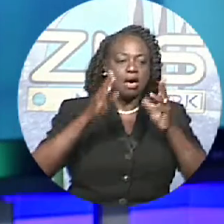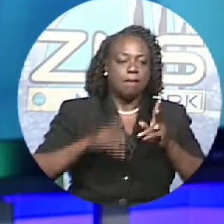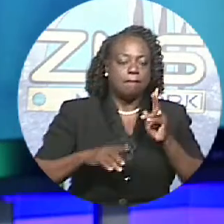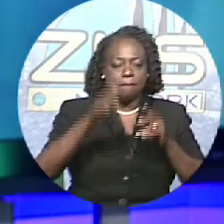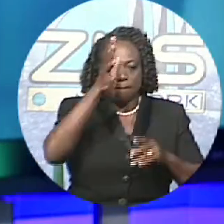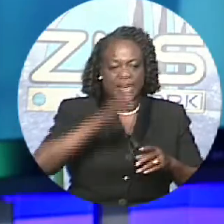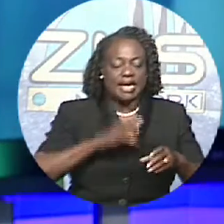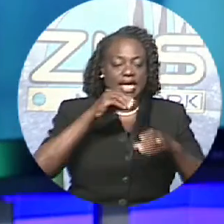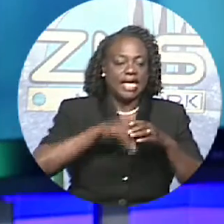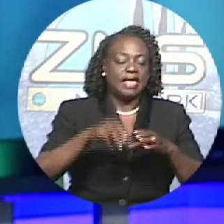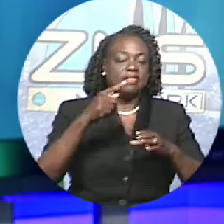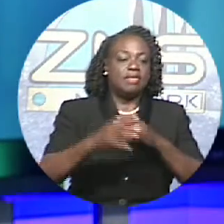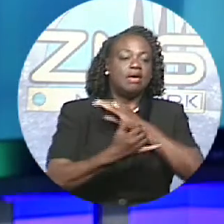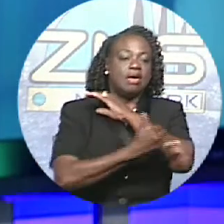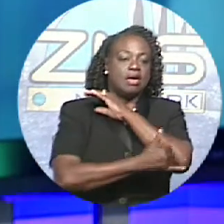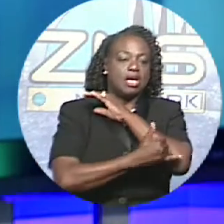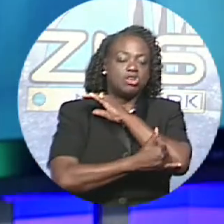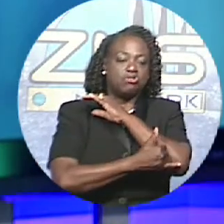ministry